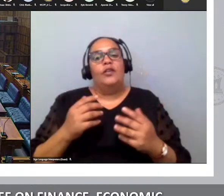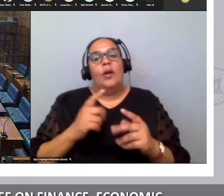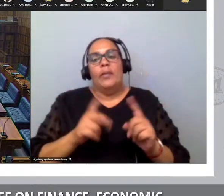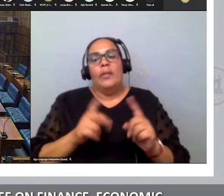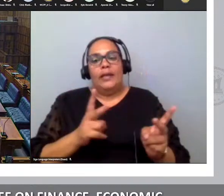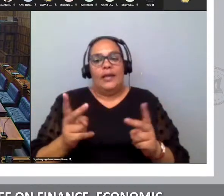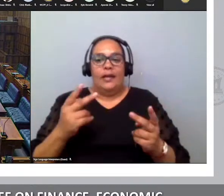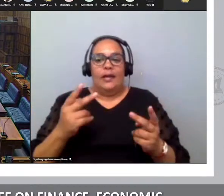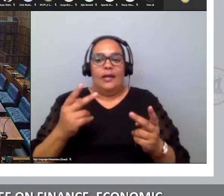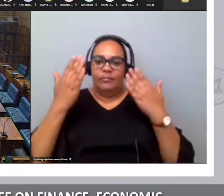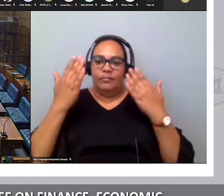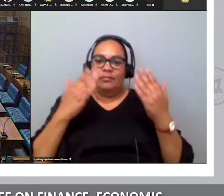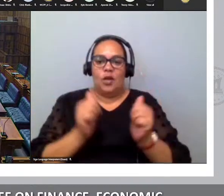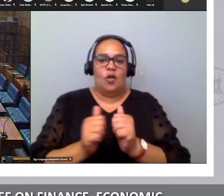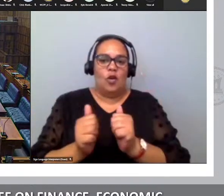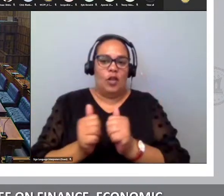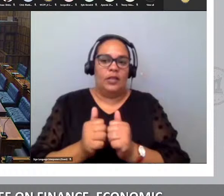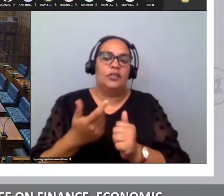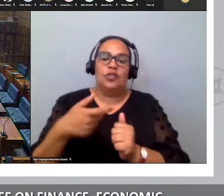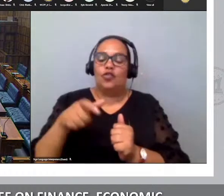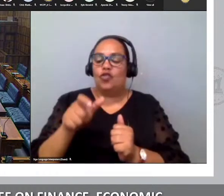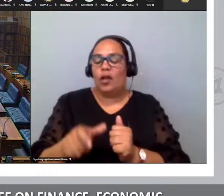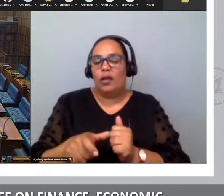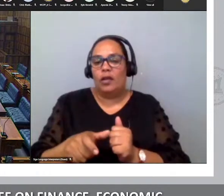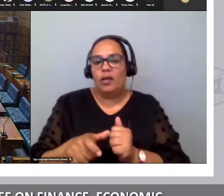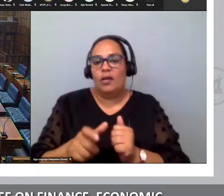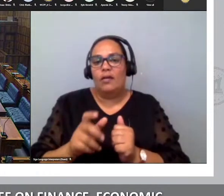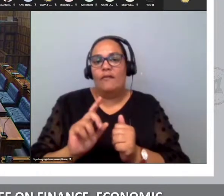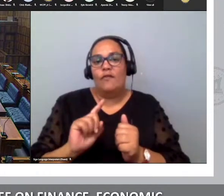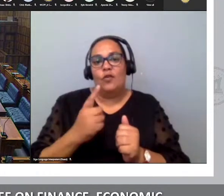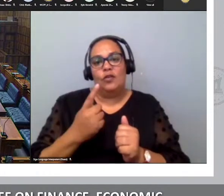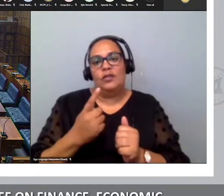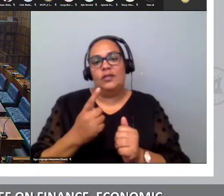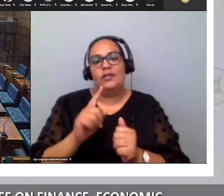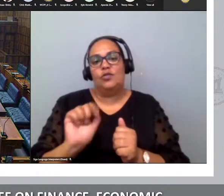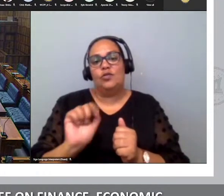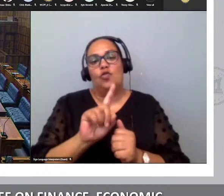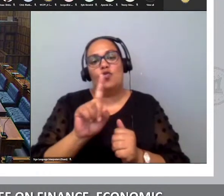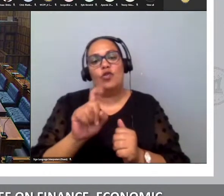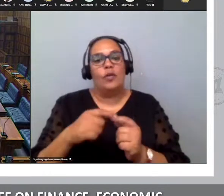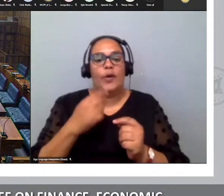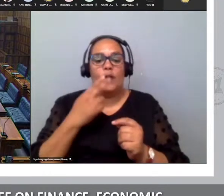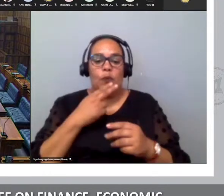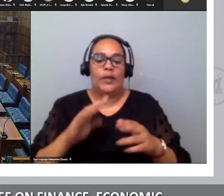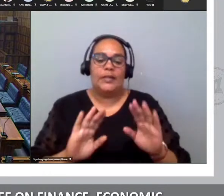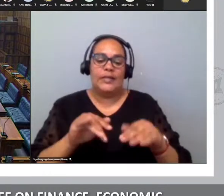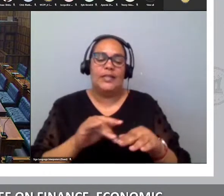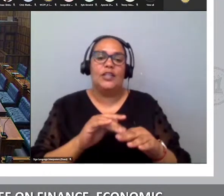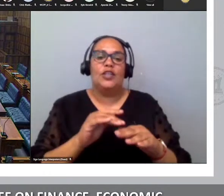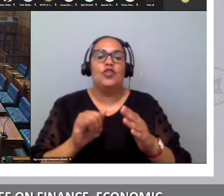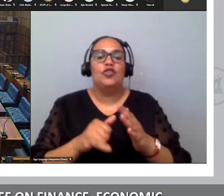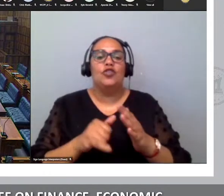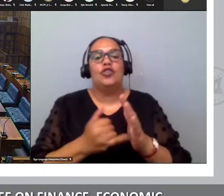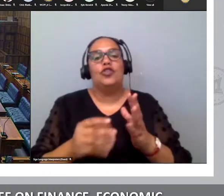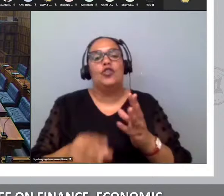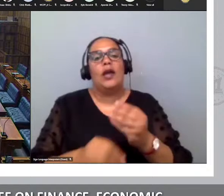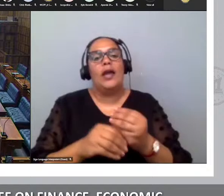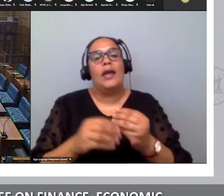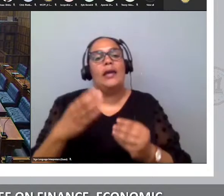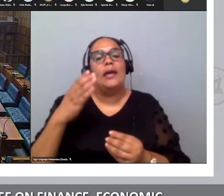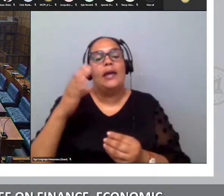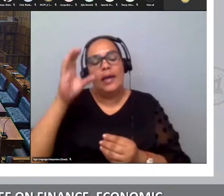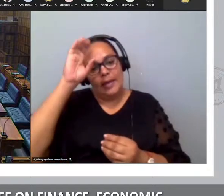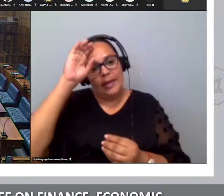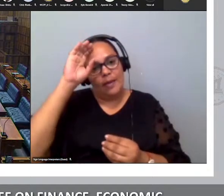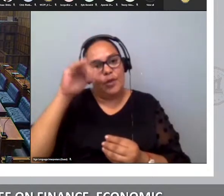morning to the colleagues uh chair just firstly on the question about red SE as well just to complement what Captain Jones was sharing the